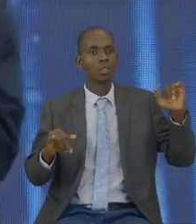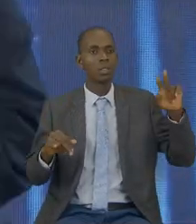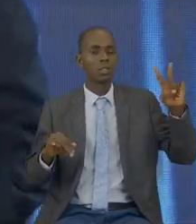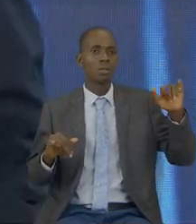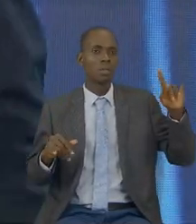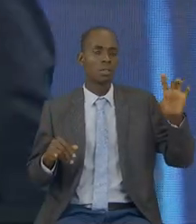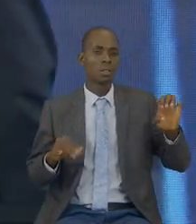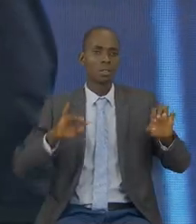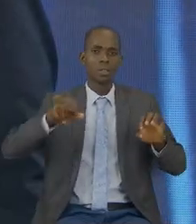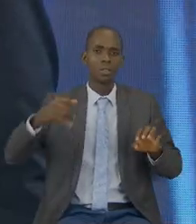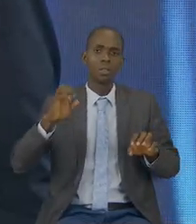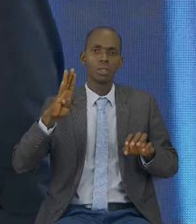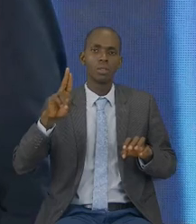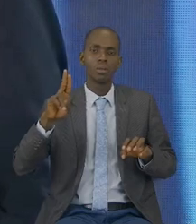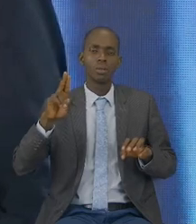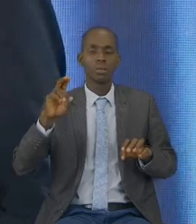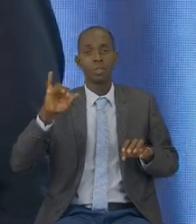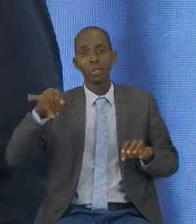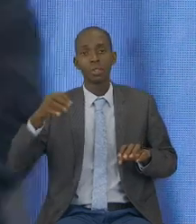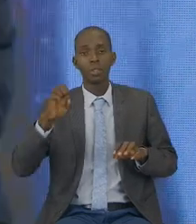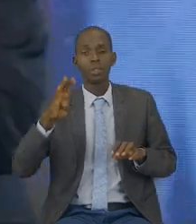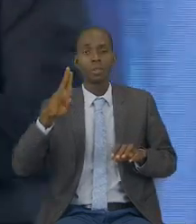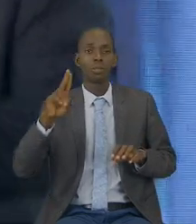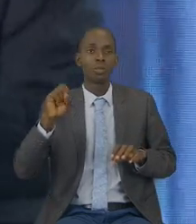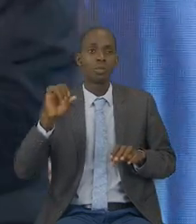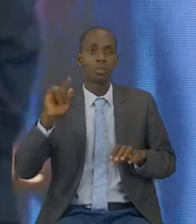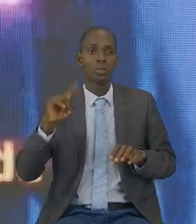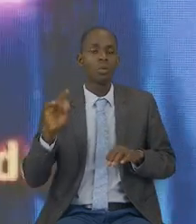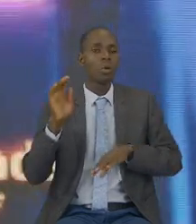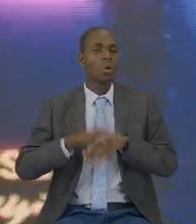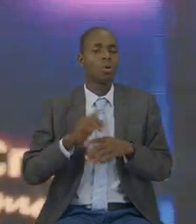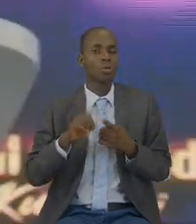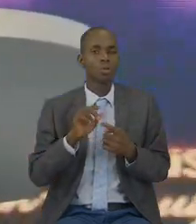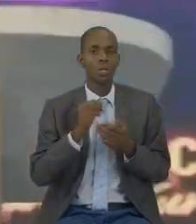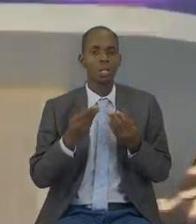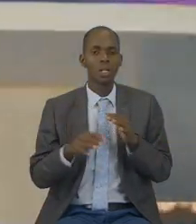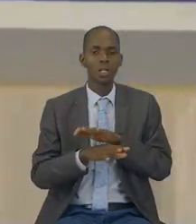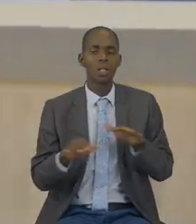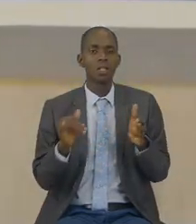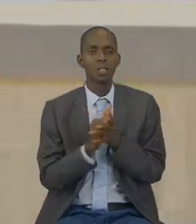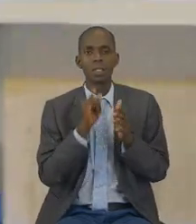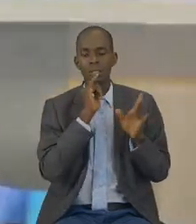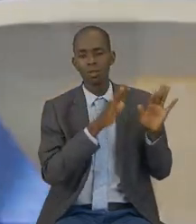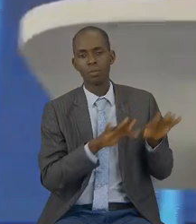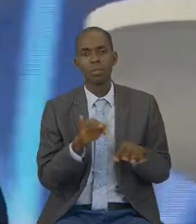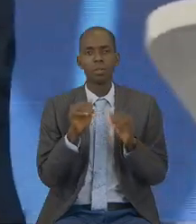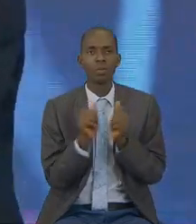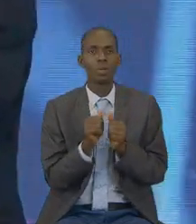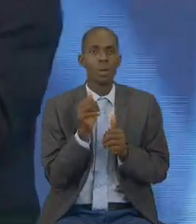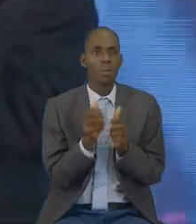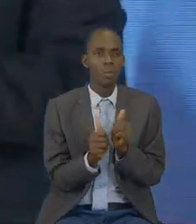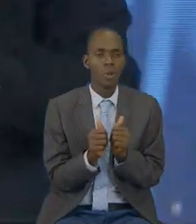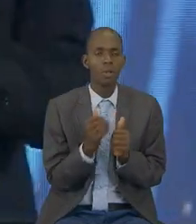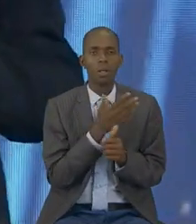in verse 3, unto the land flowing with milk and honey, for I will not go